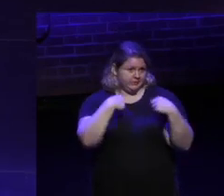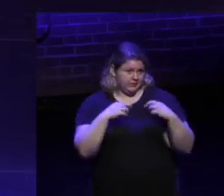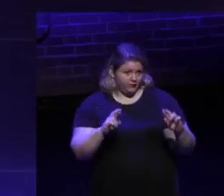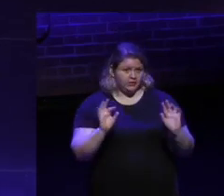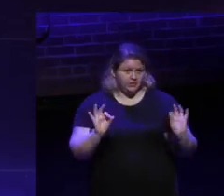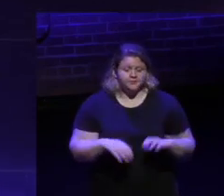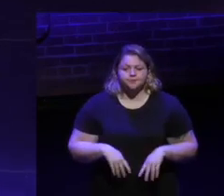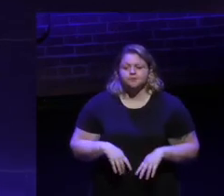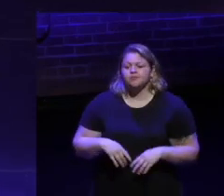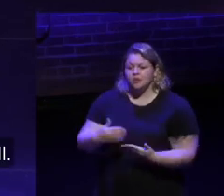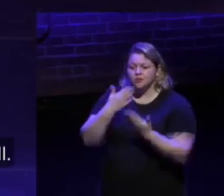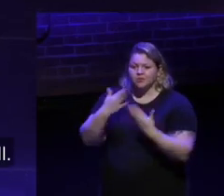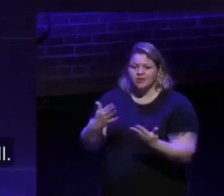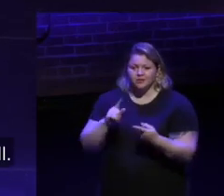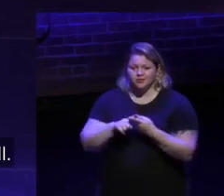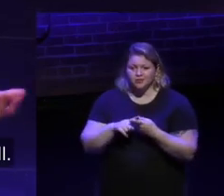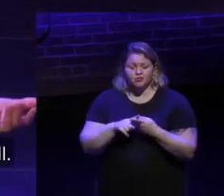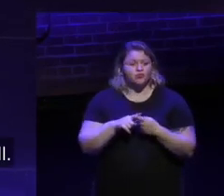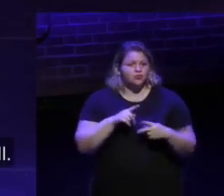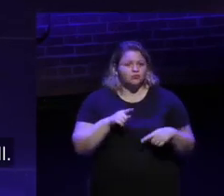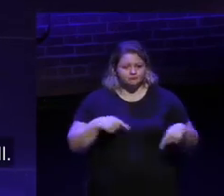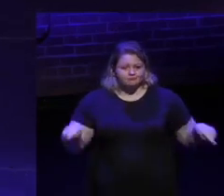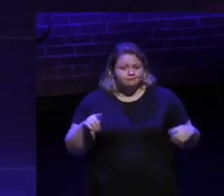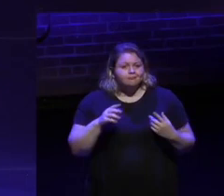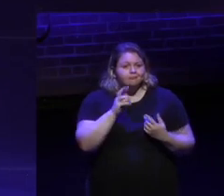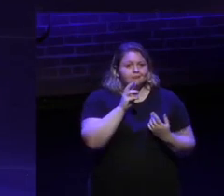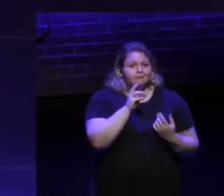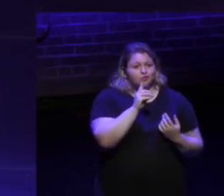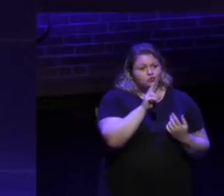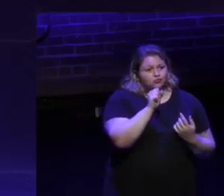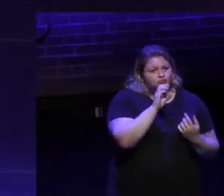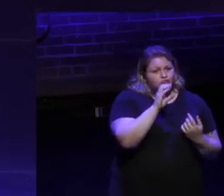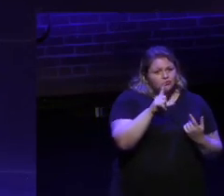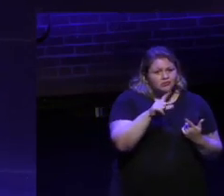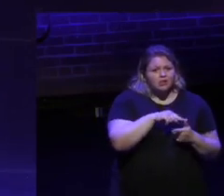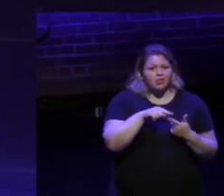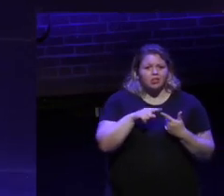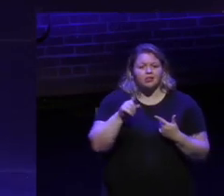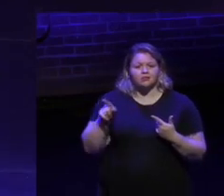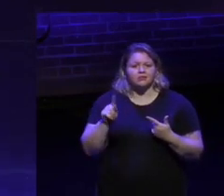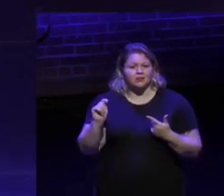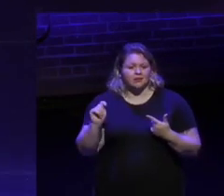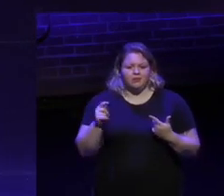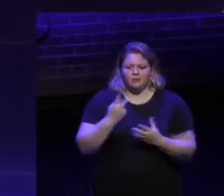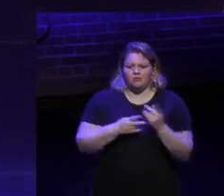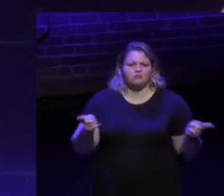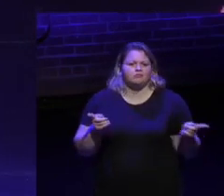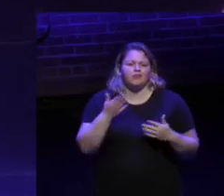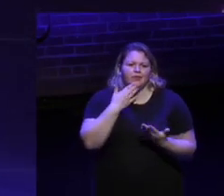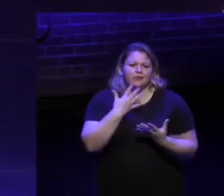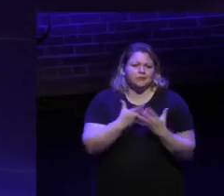I want to thank my fellow candidates, Representative Gouveia and Mayor Driscoll. It's great to be here in Worcester. really appreciate and